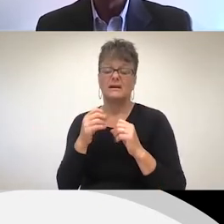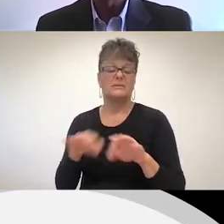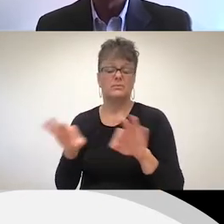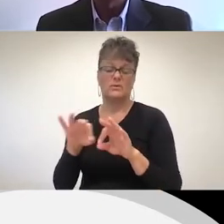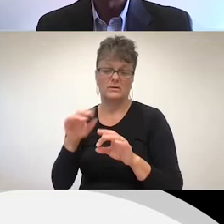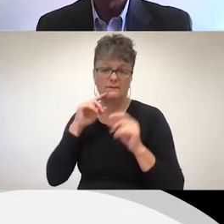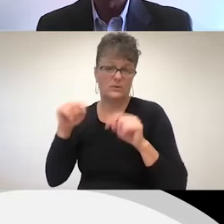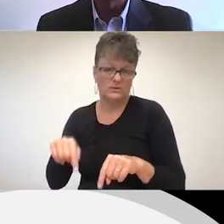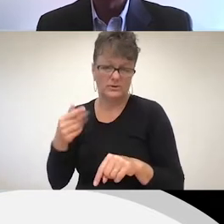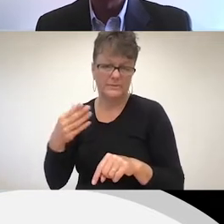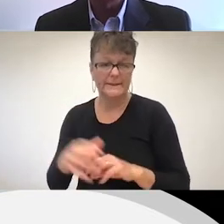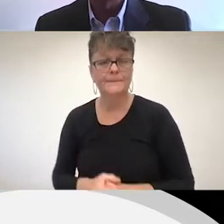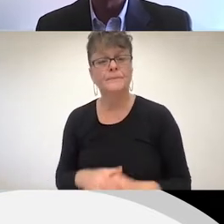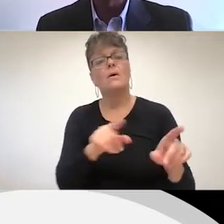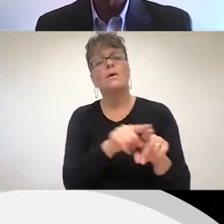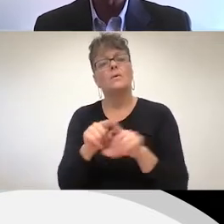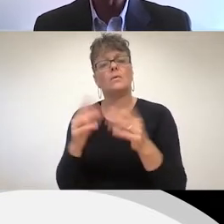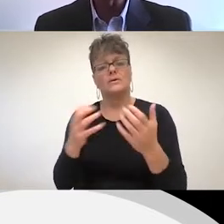Chang,